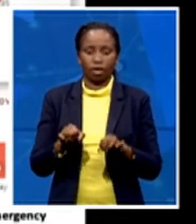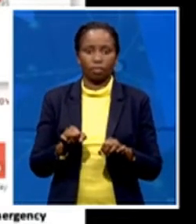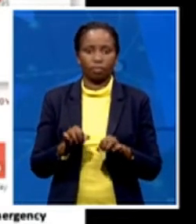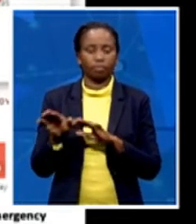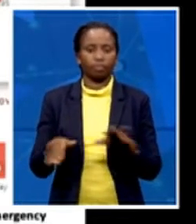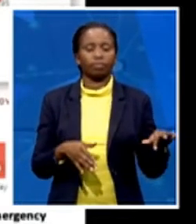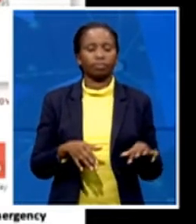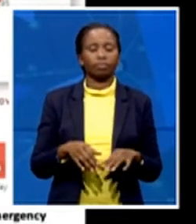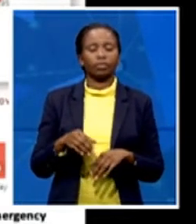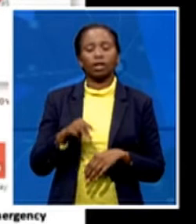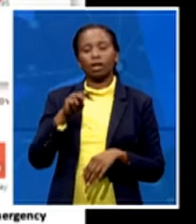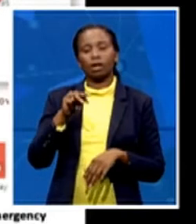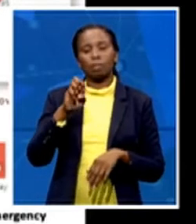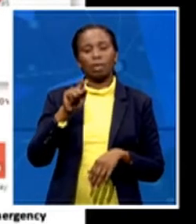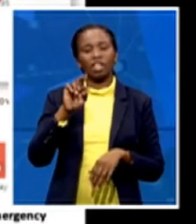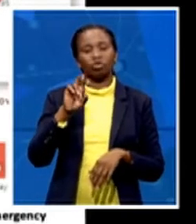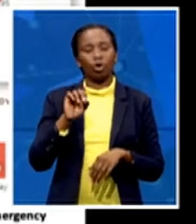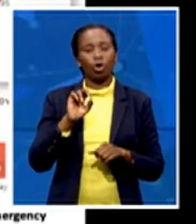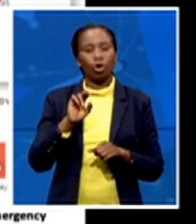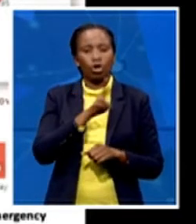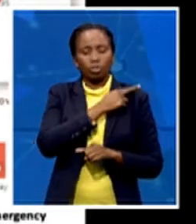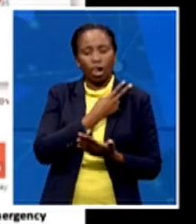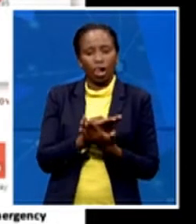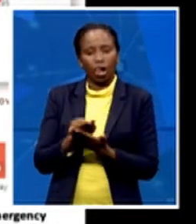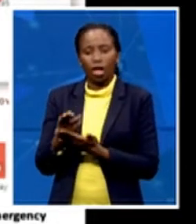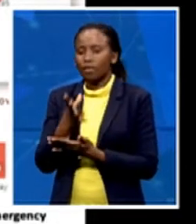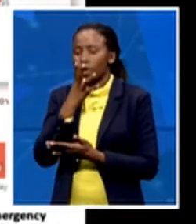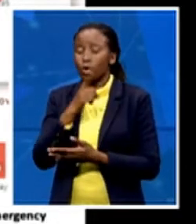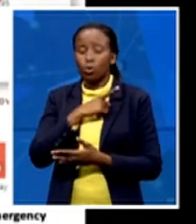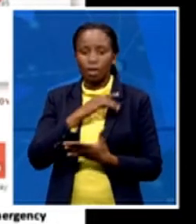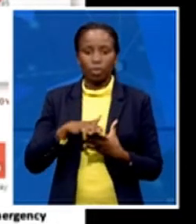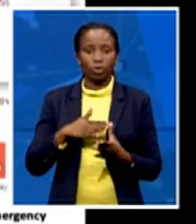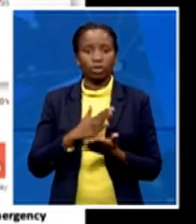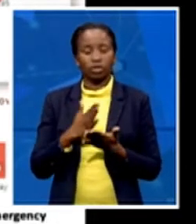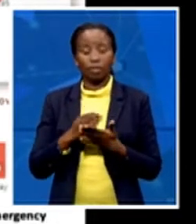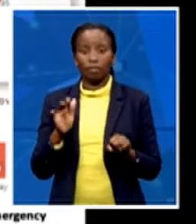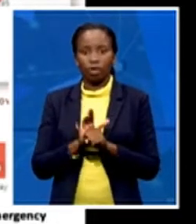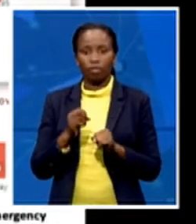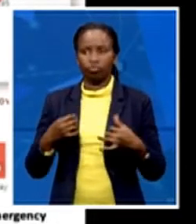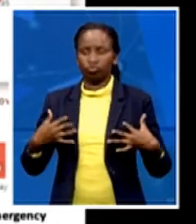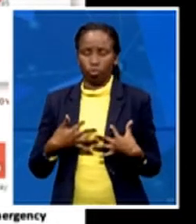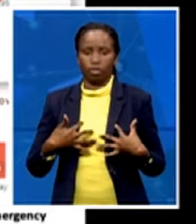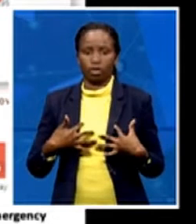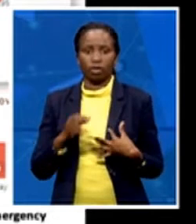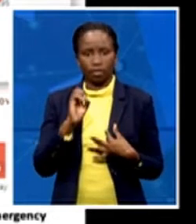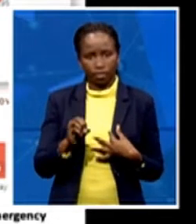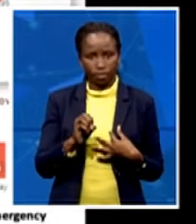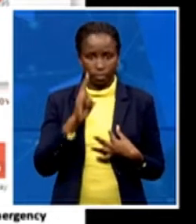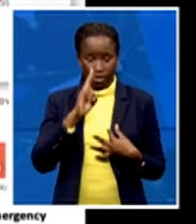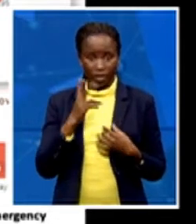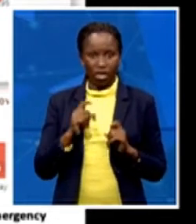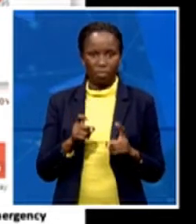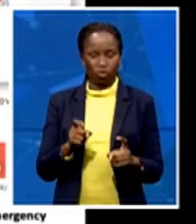driven by trauma, and you can see this picture. This is now at 17 emergency centers, all of them, well, not all of them in the